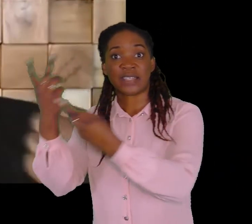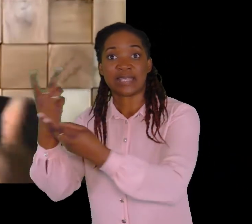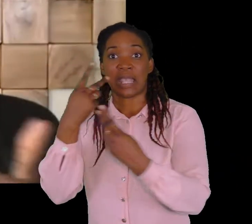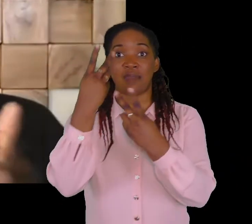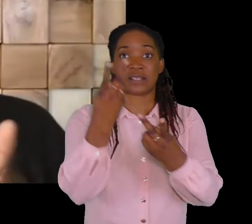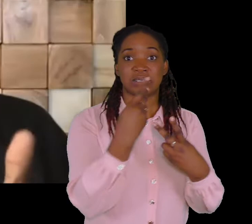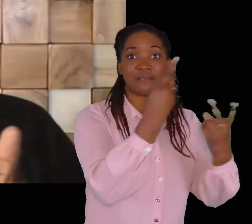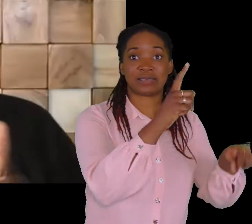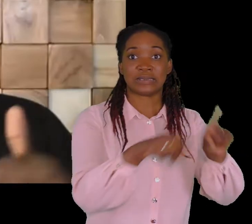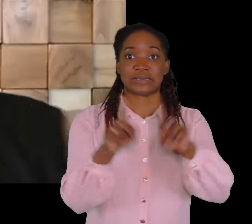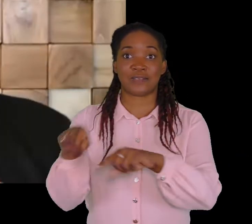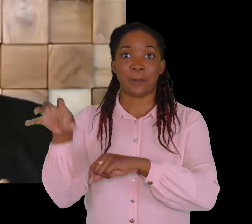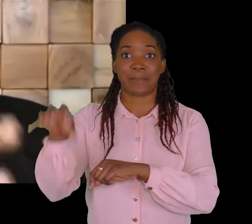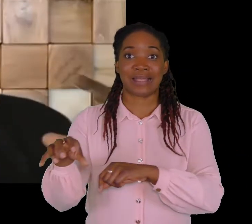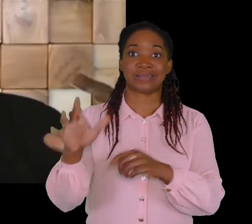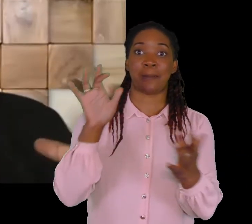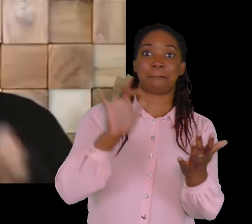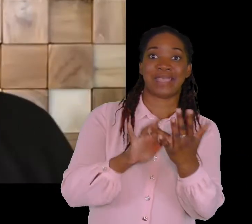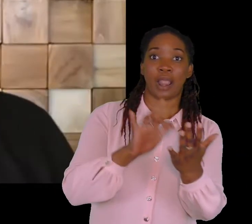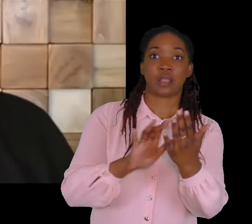So two parts to that question. One is